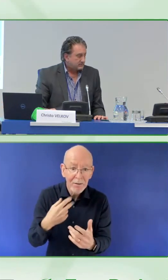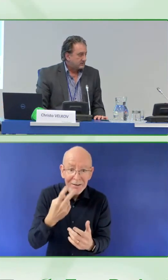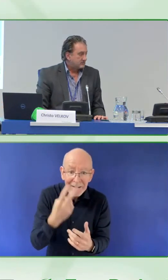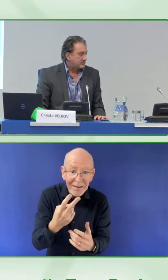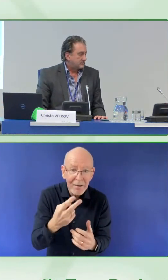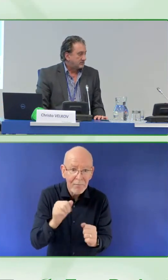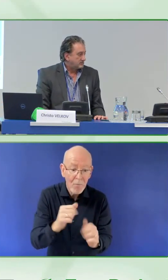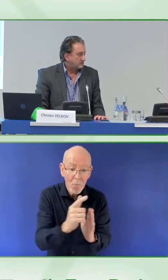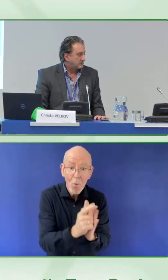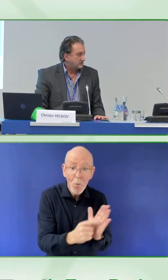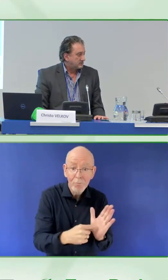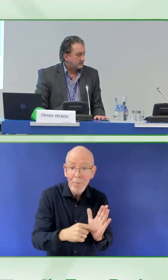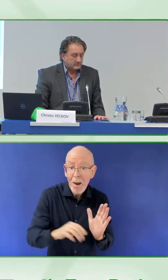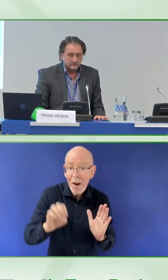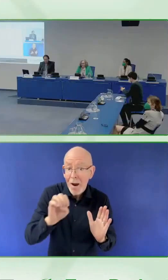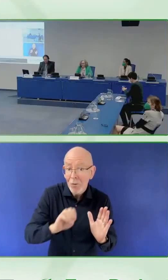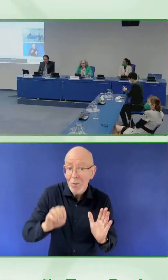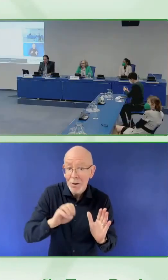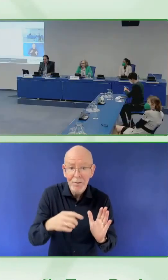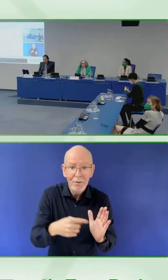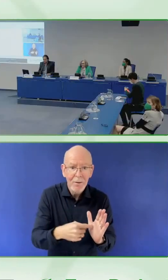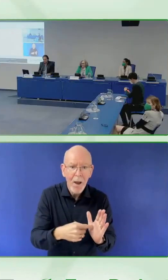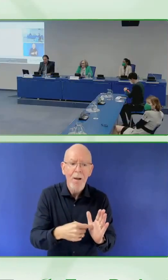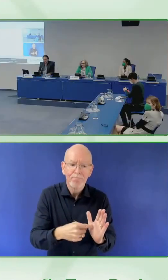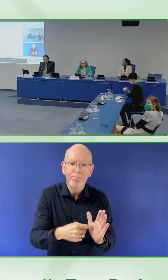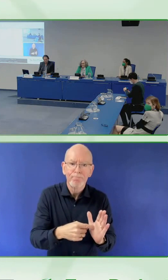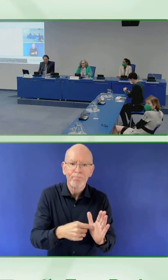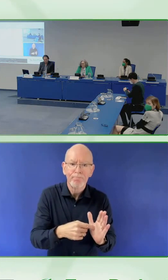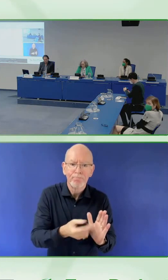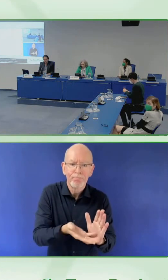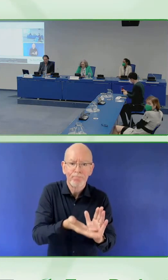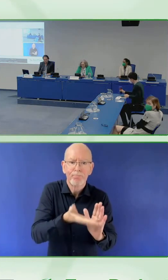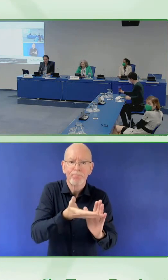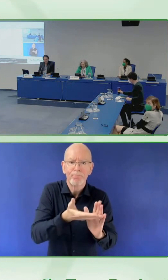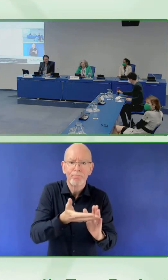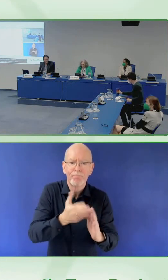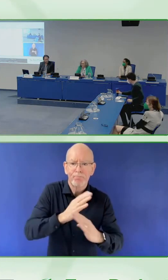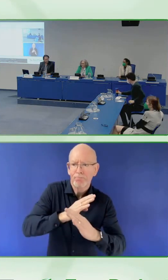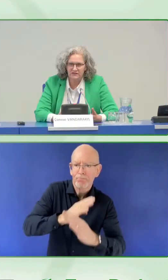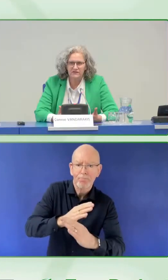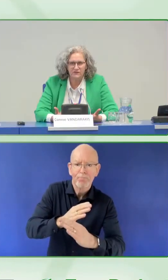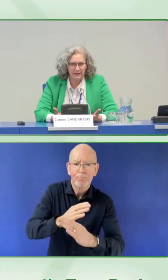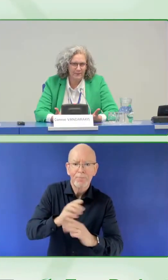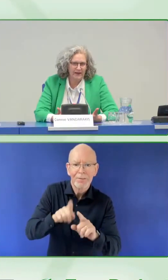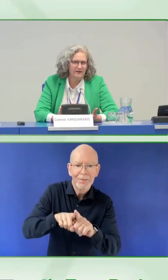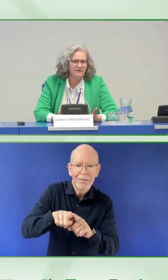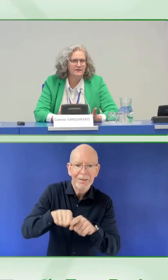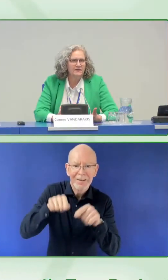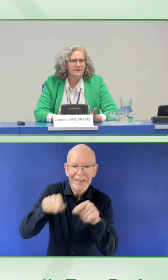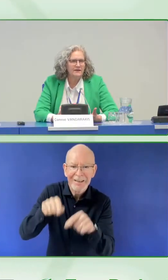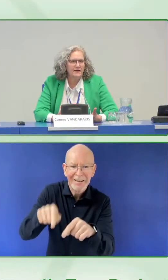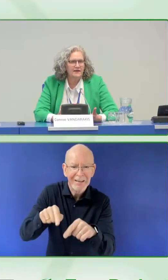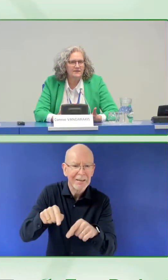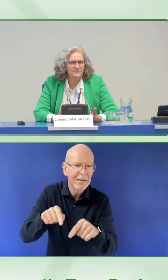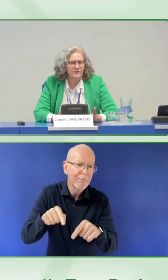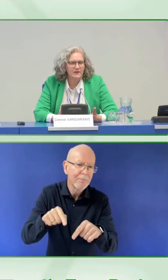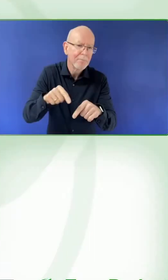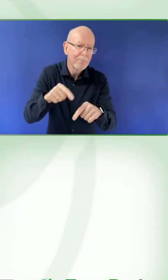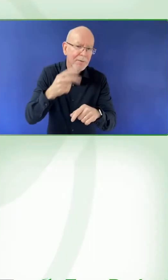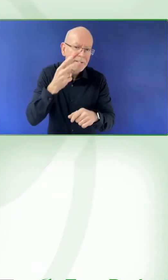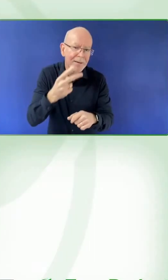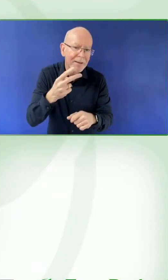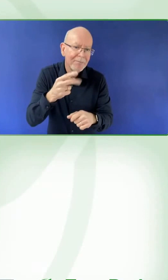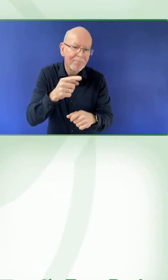presenting the general ideas of your programs. And I'd like to pose a question to my panel. And